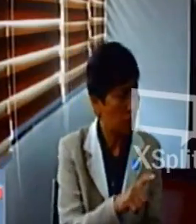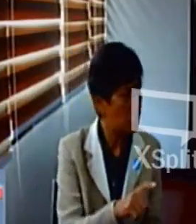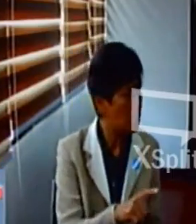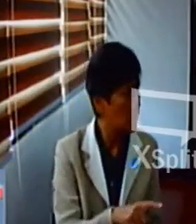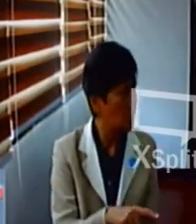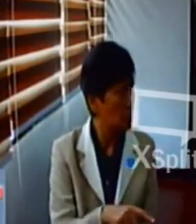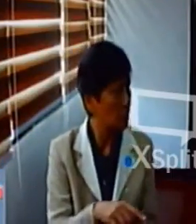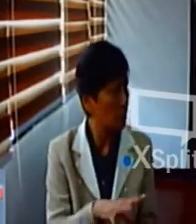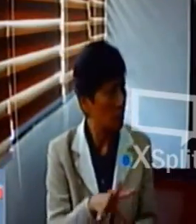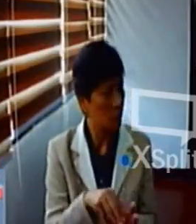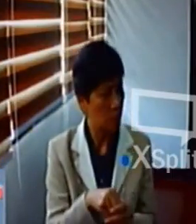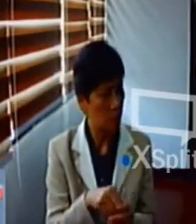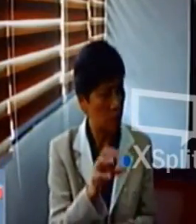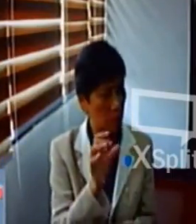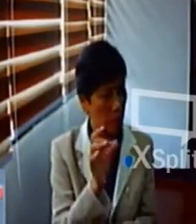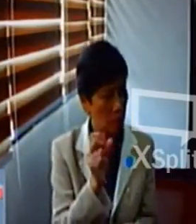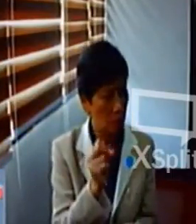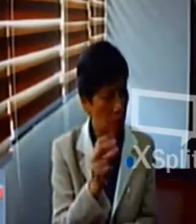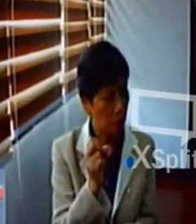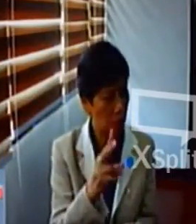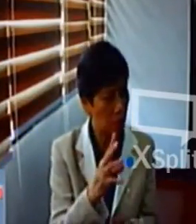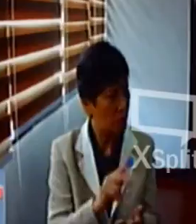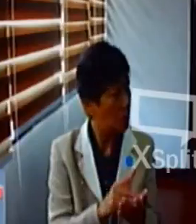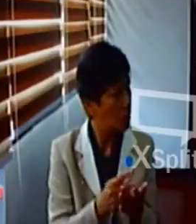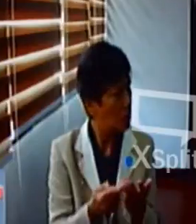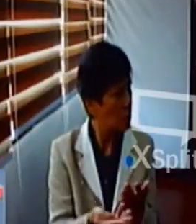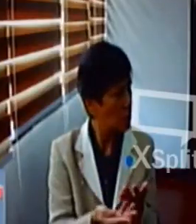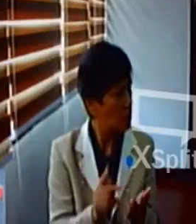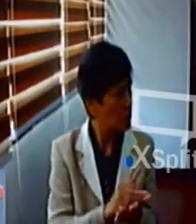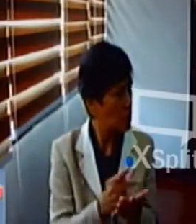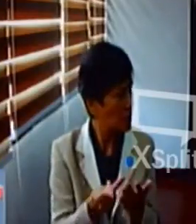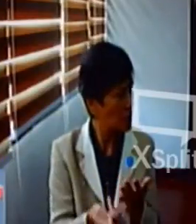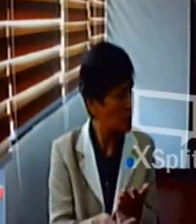consisting of 13 pages is or 14